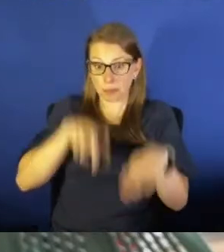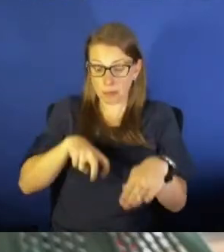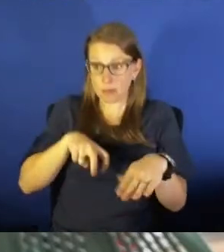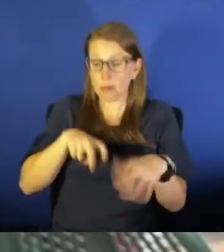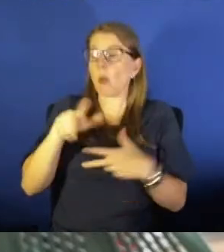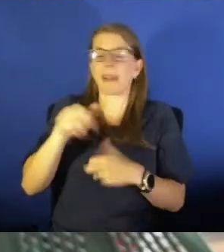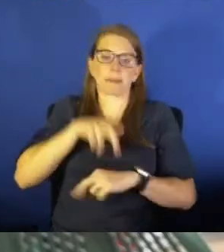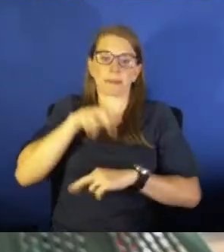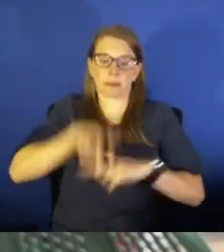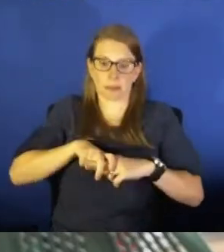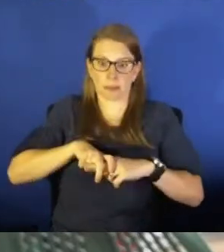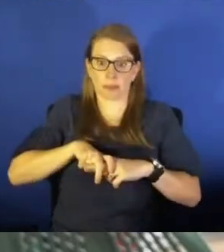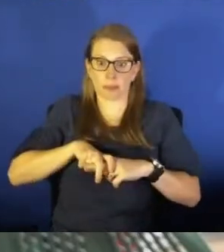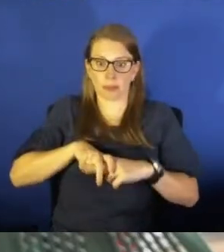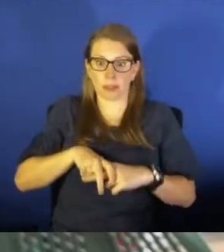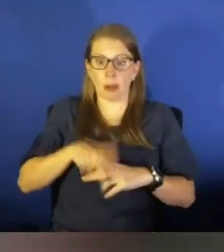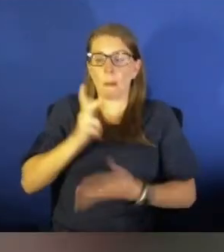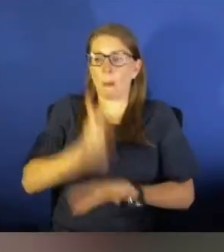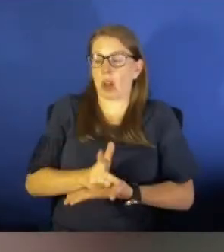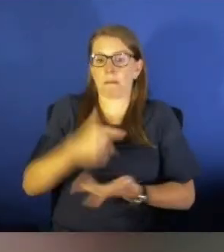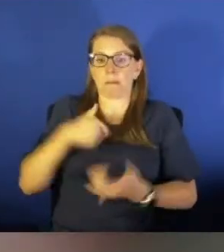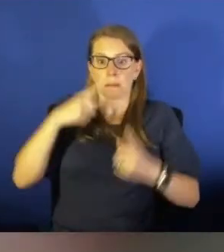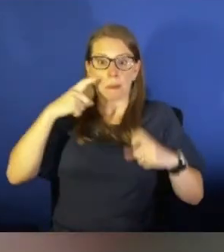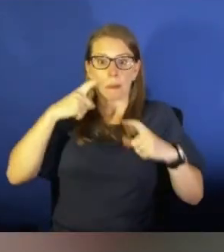I was just crying the whole time, praying.